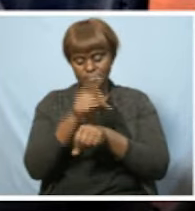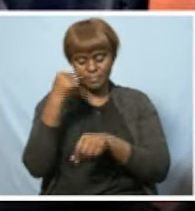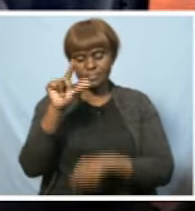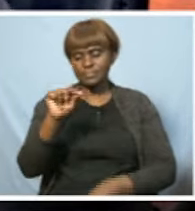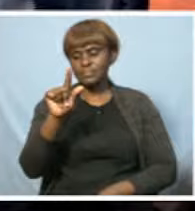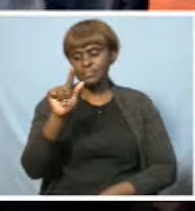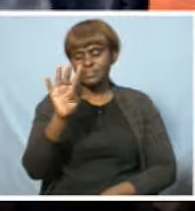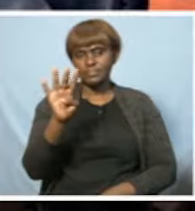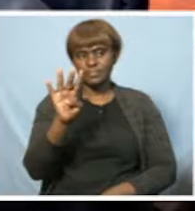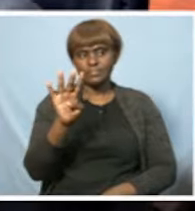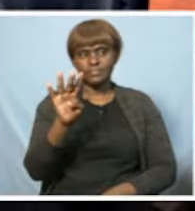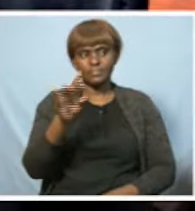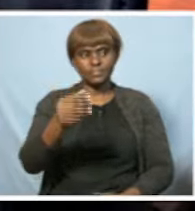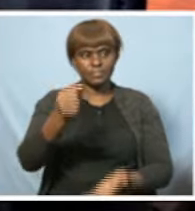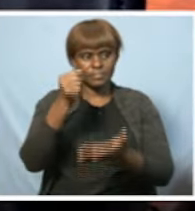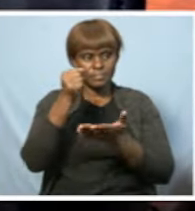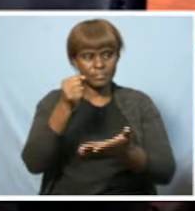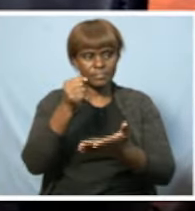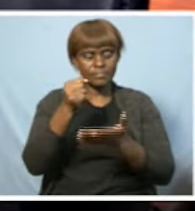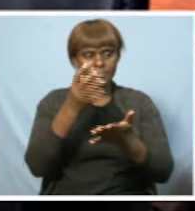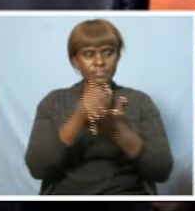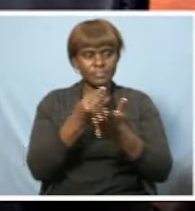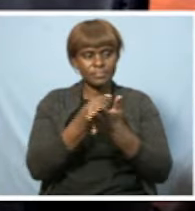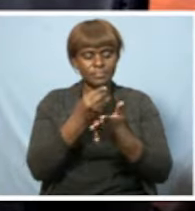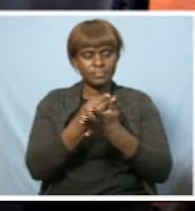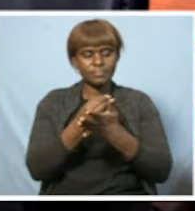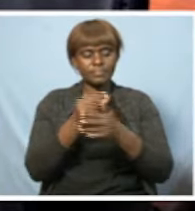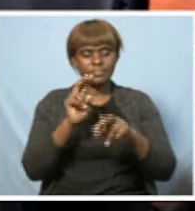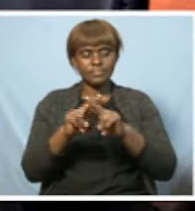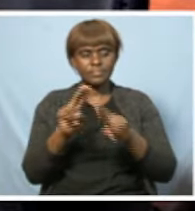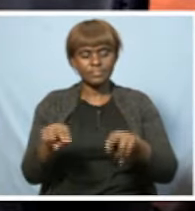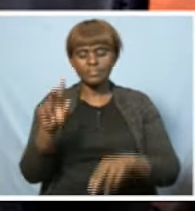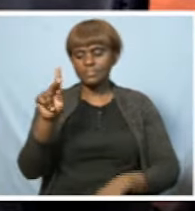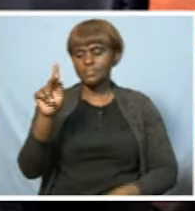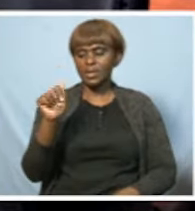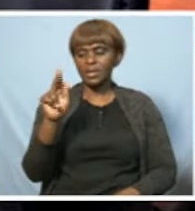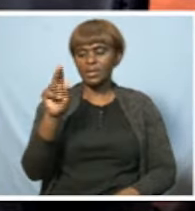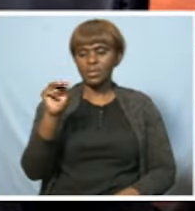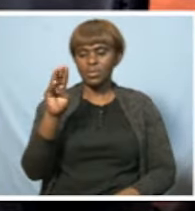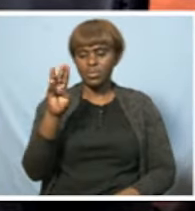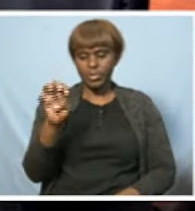On budget and funding, Chair Kaumbwe.